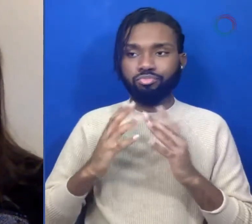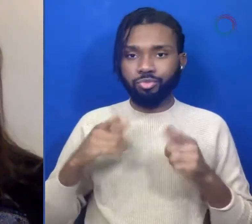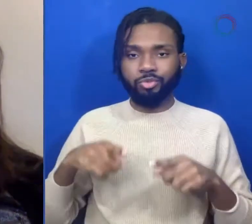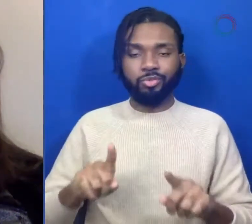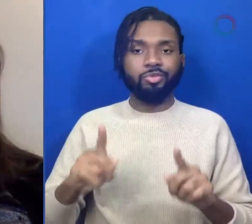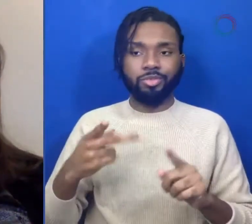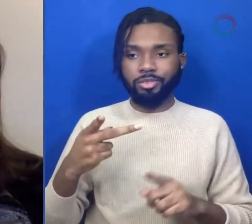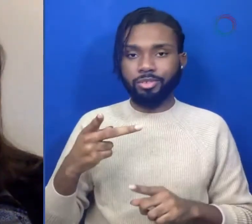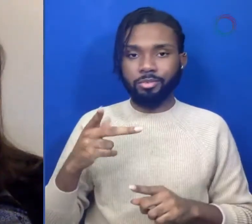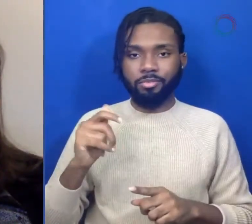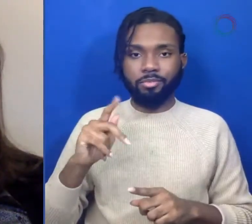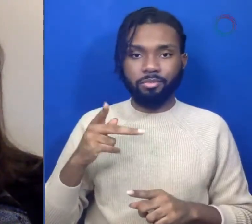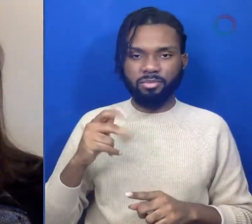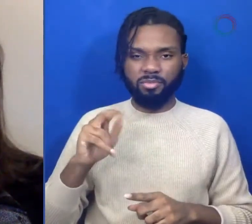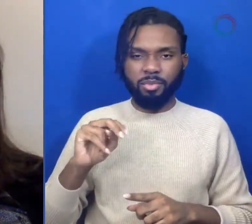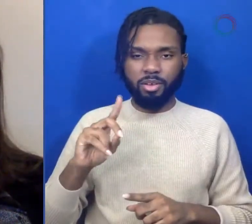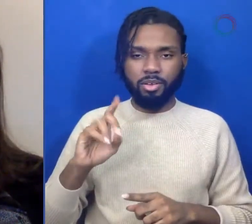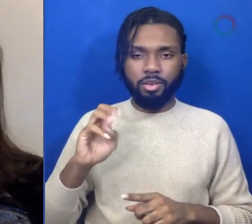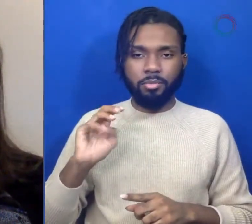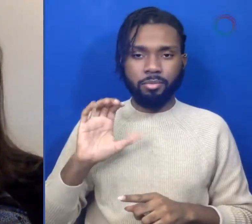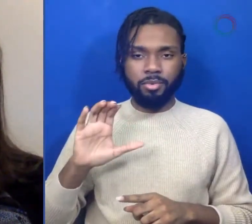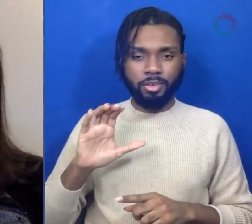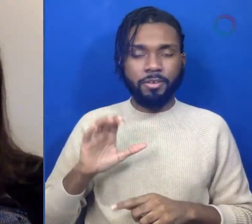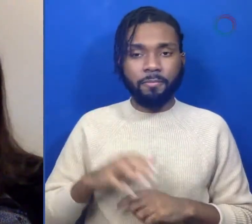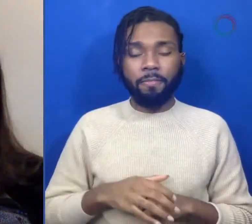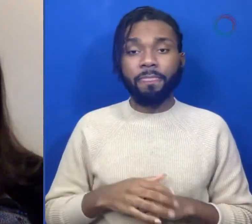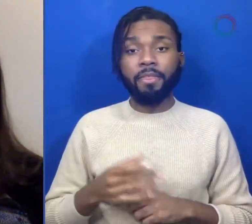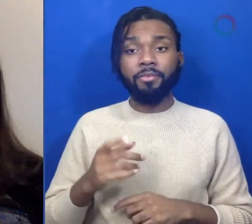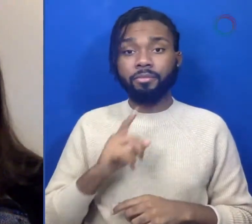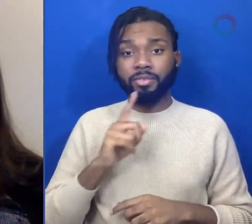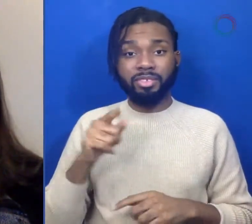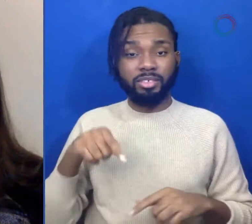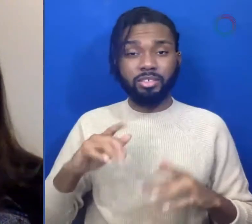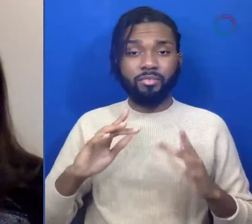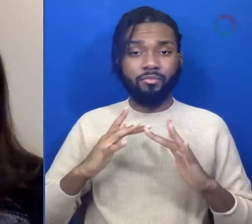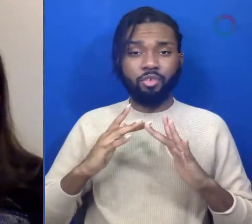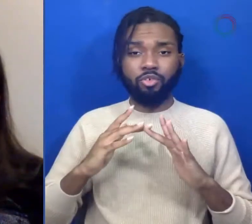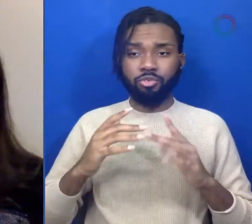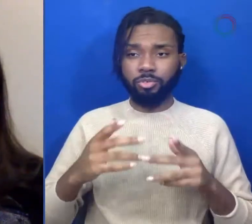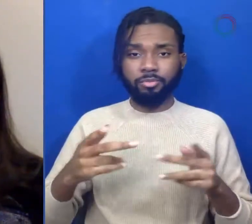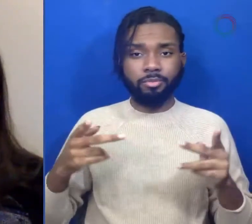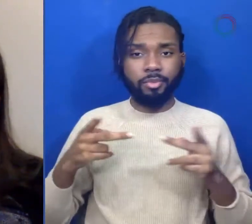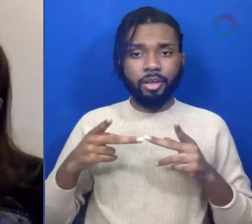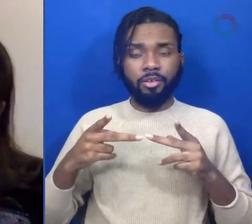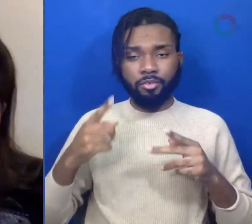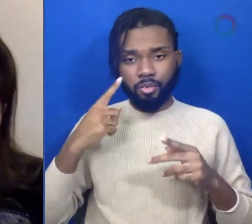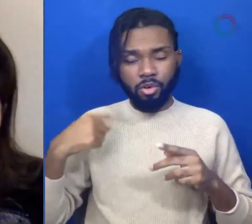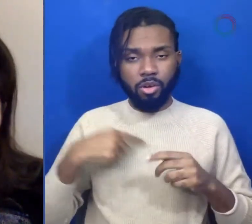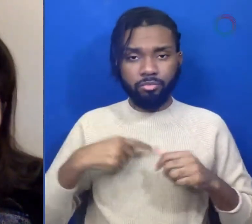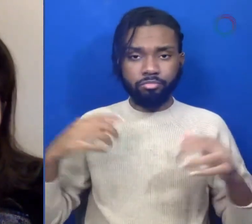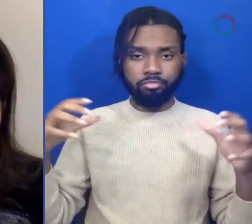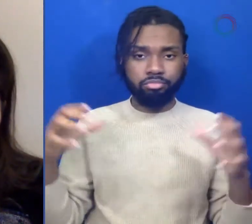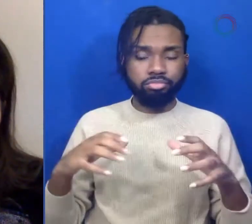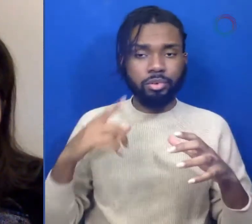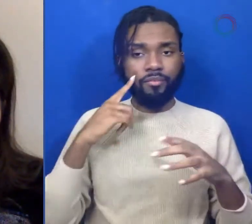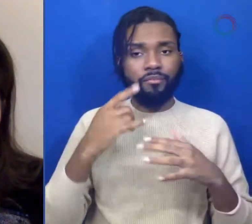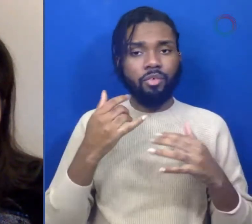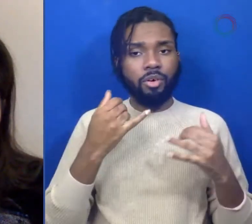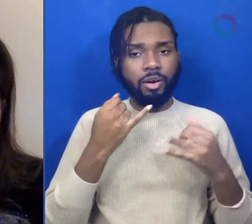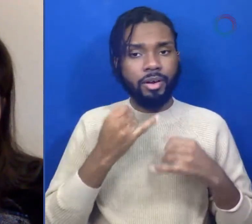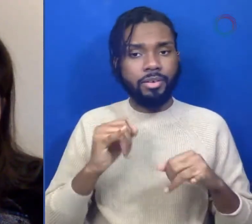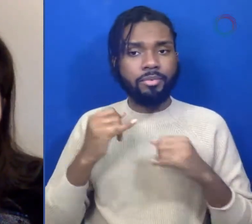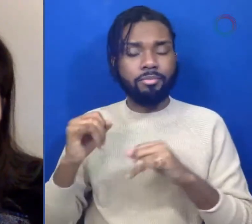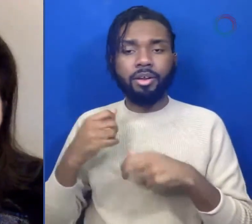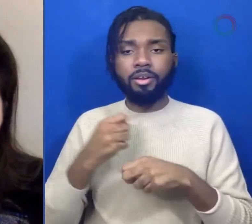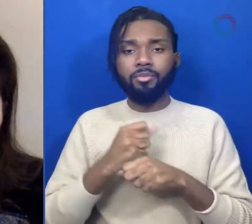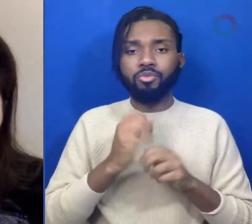in. And it's really it's a virtual platform and gathering place for independent producers and other